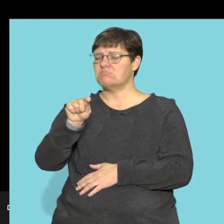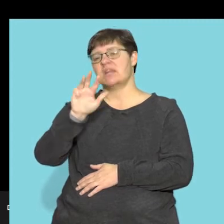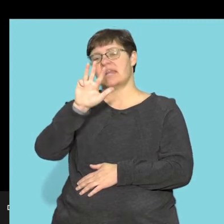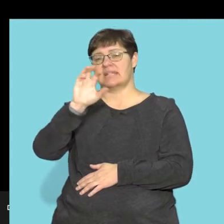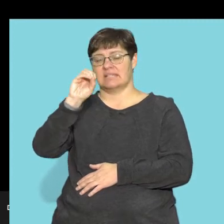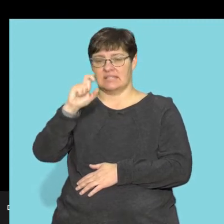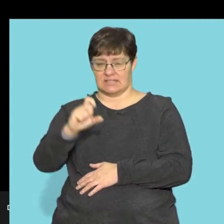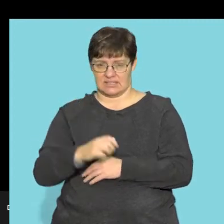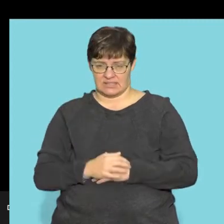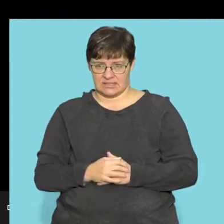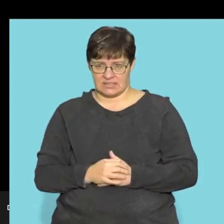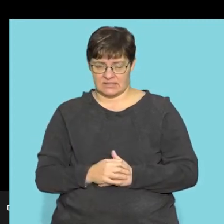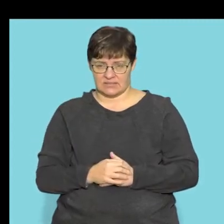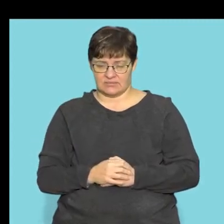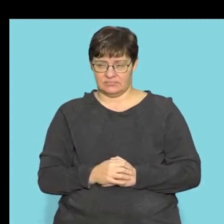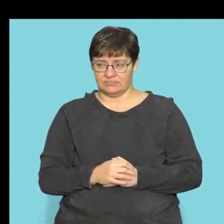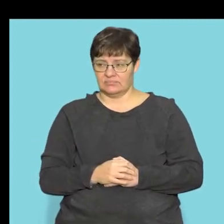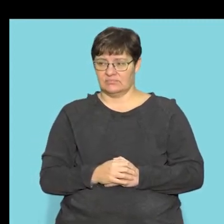899. So that will be